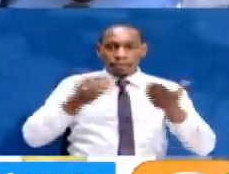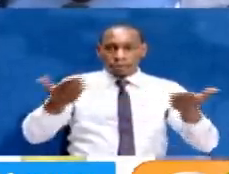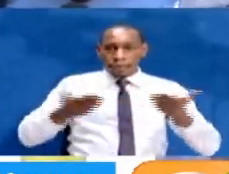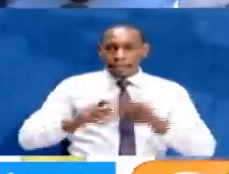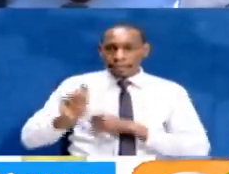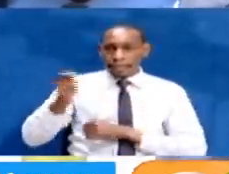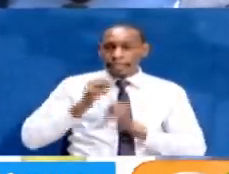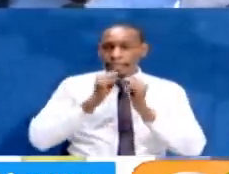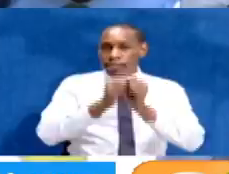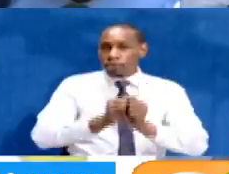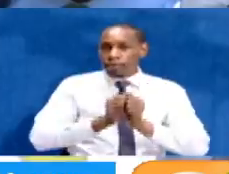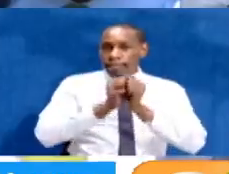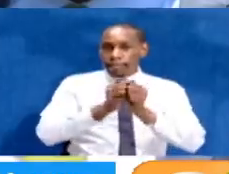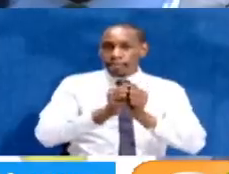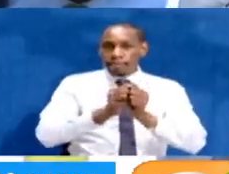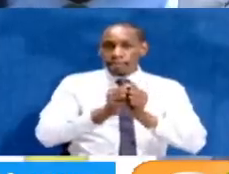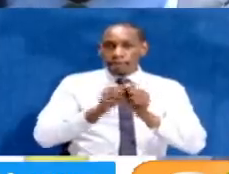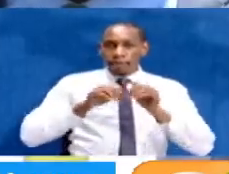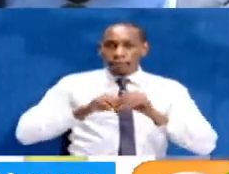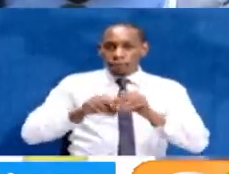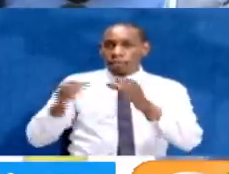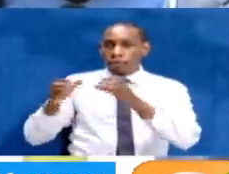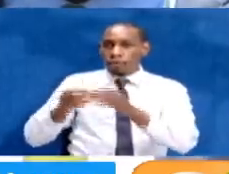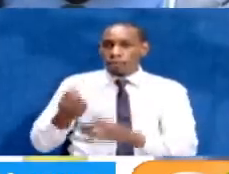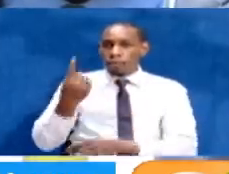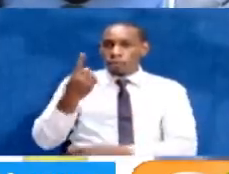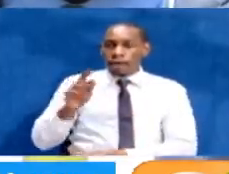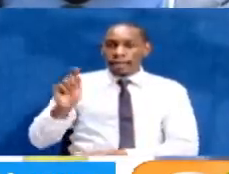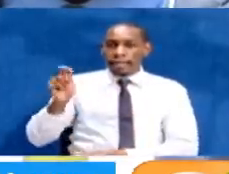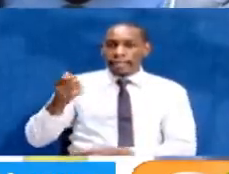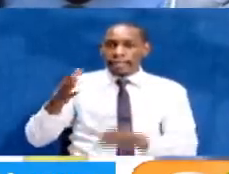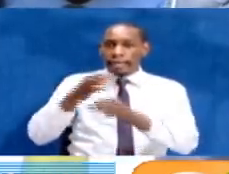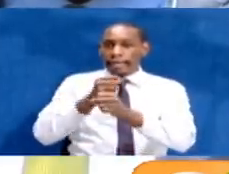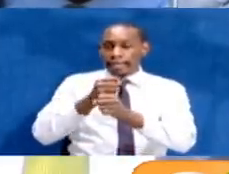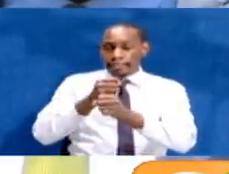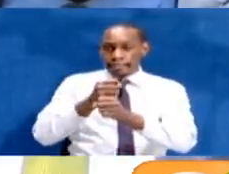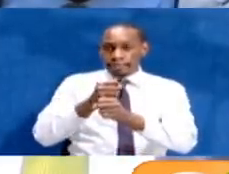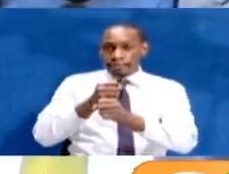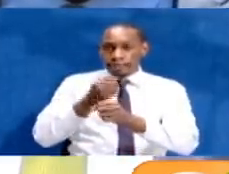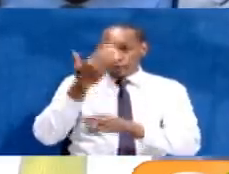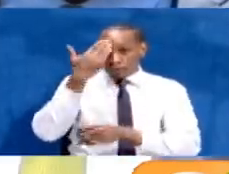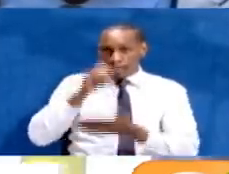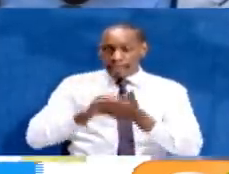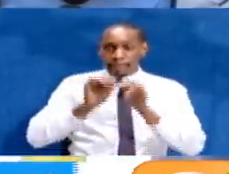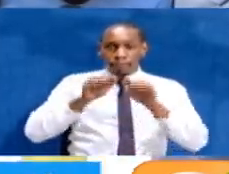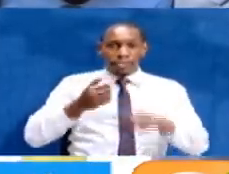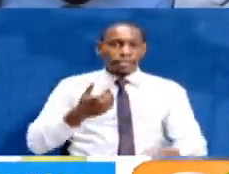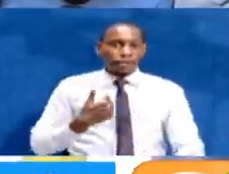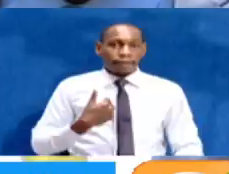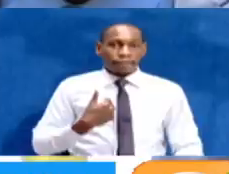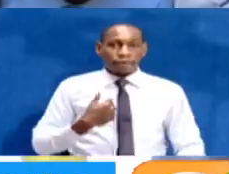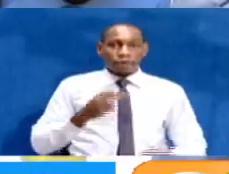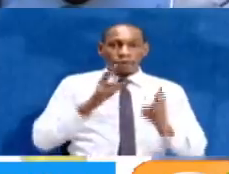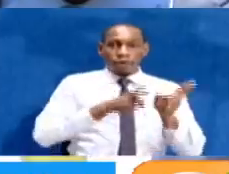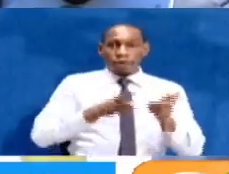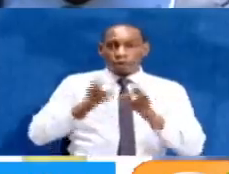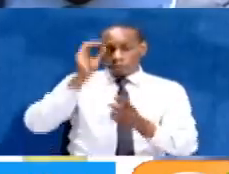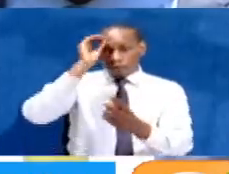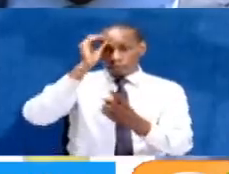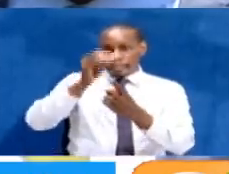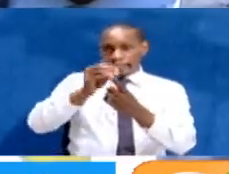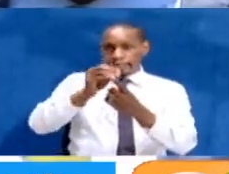bring the country together under the umbrella of One Kenya Alliance, so that we can have a common